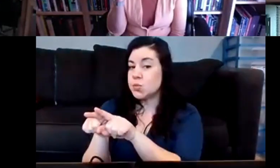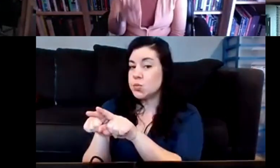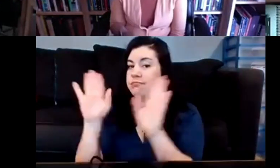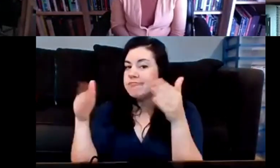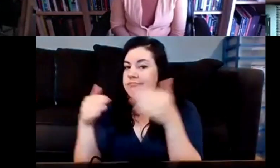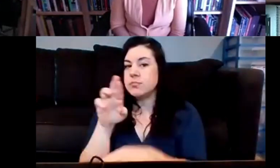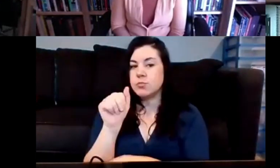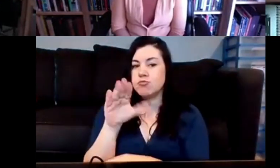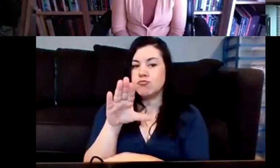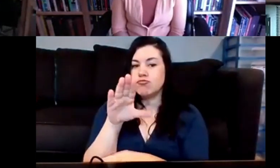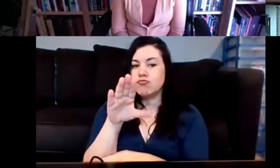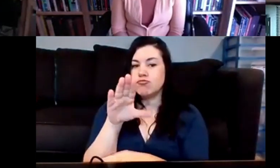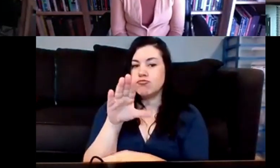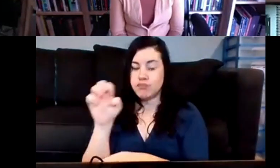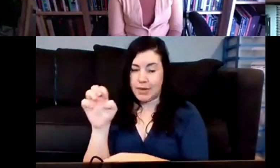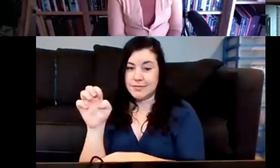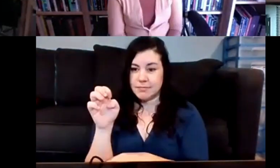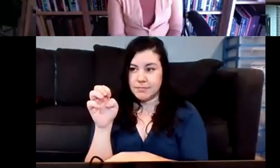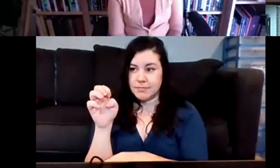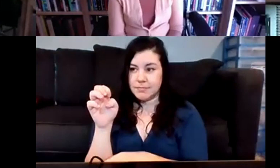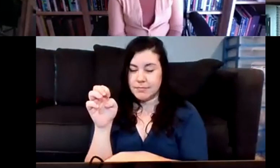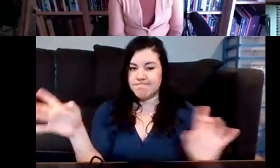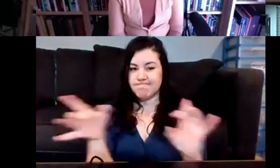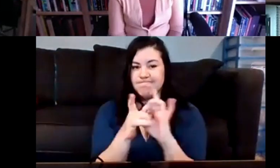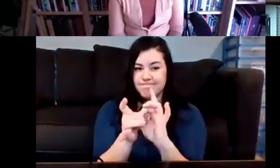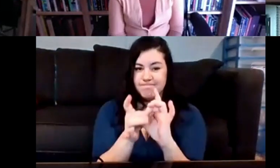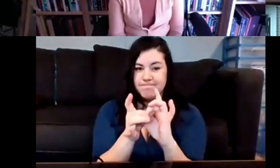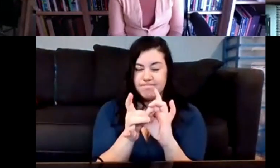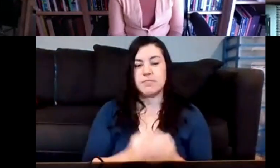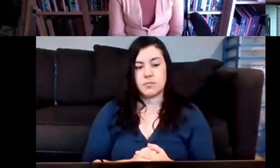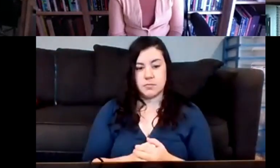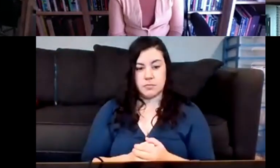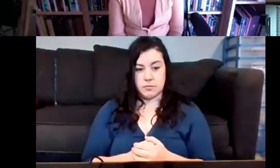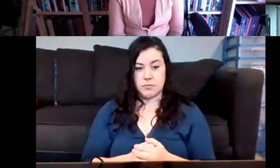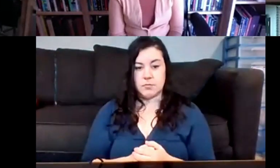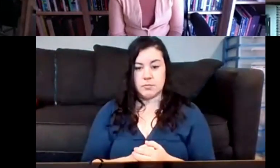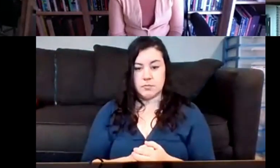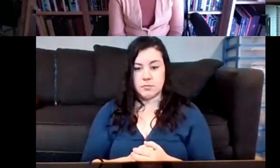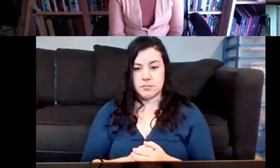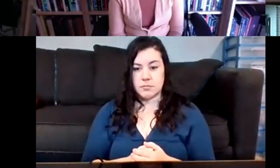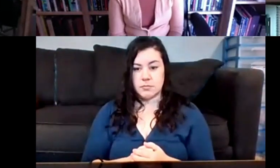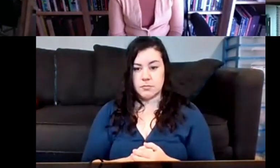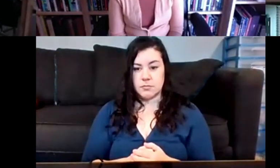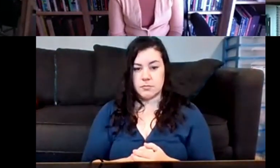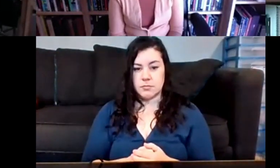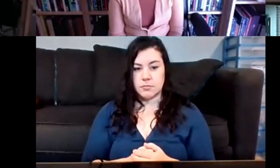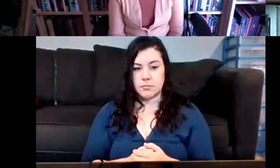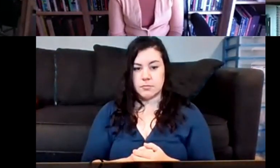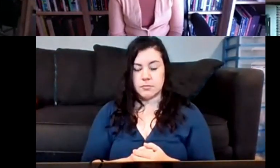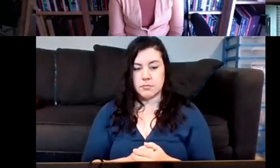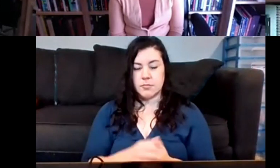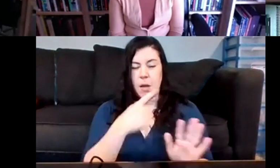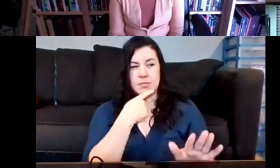twinned in the same minds. I say three small things.